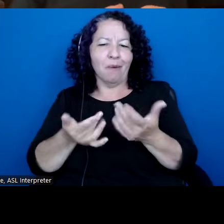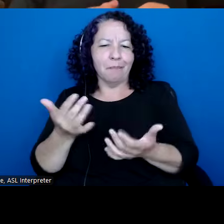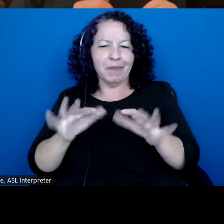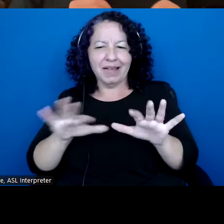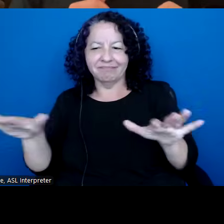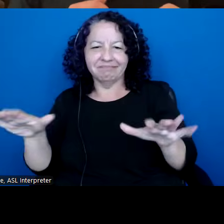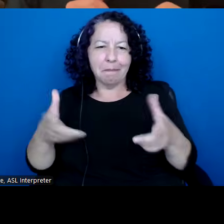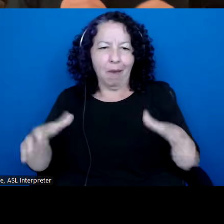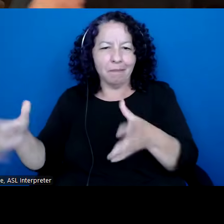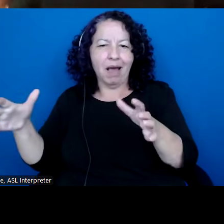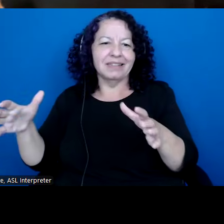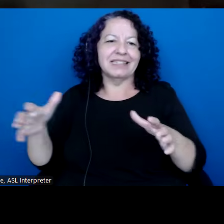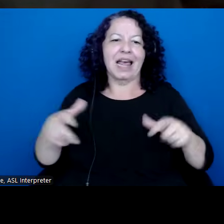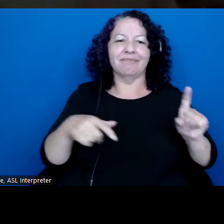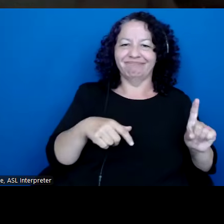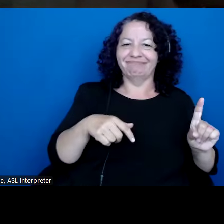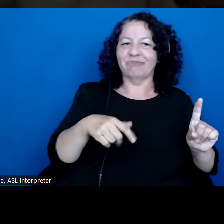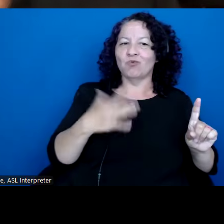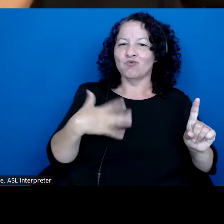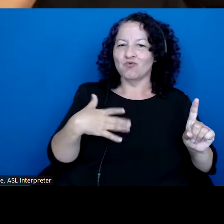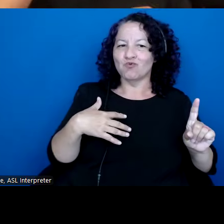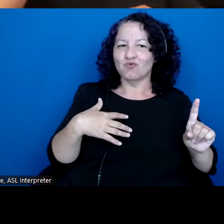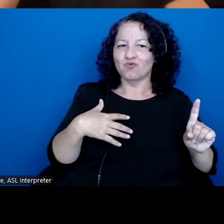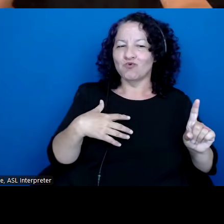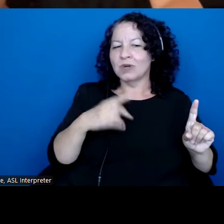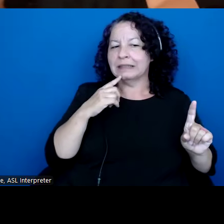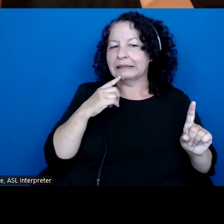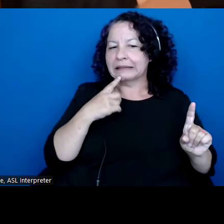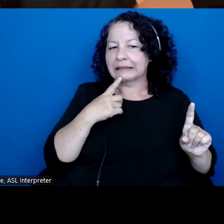So let's start out with a suggestive seal.